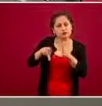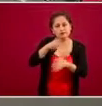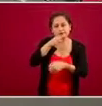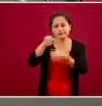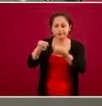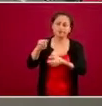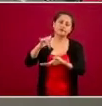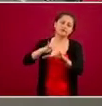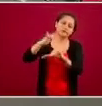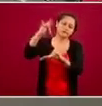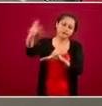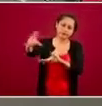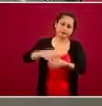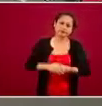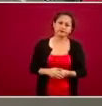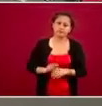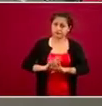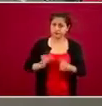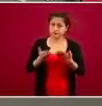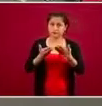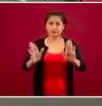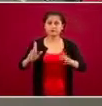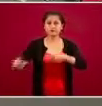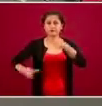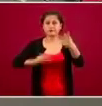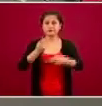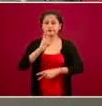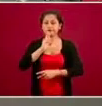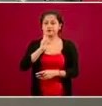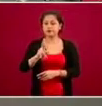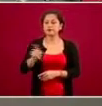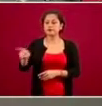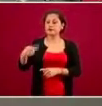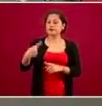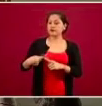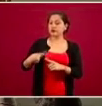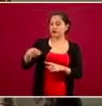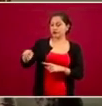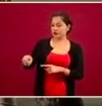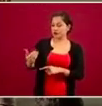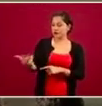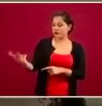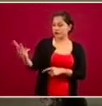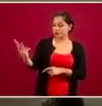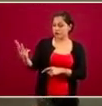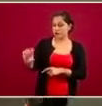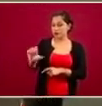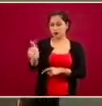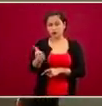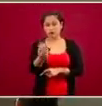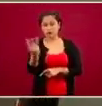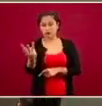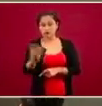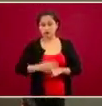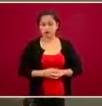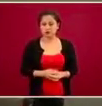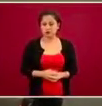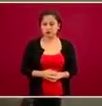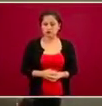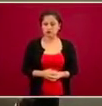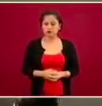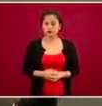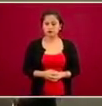we will continue, but I would like to thank you, communicators, for being here every day and joining us in this